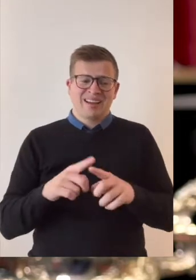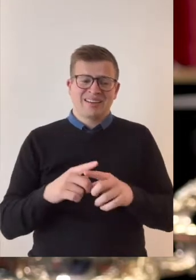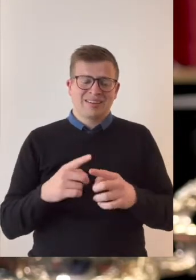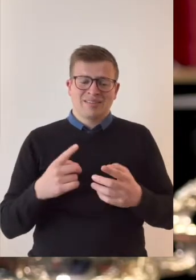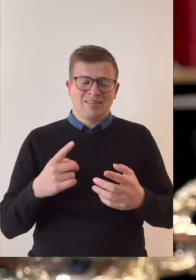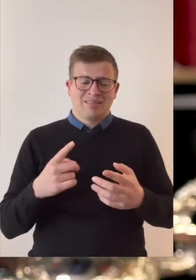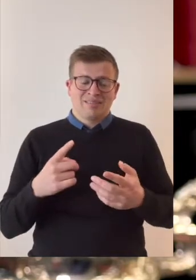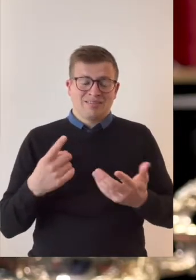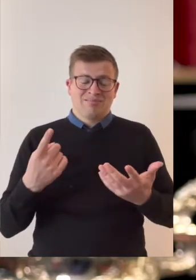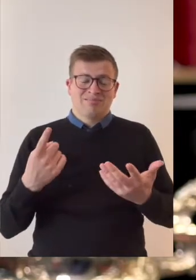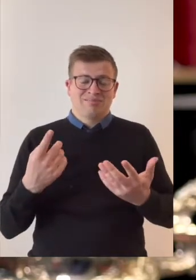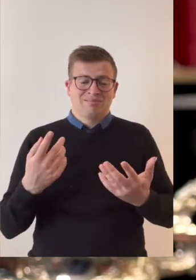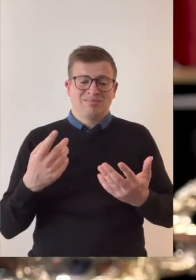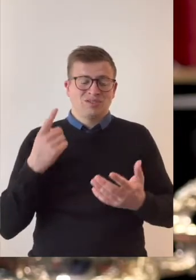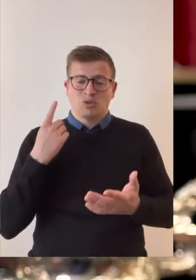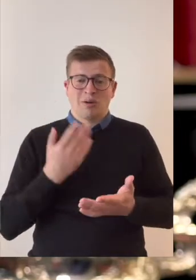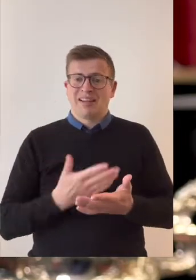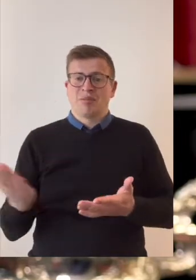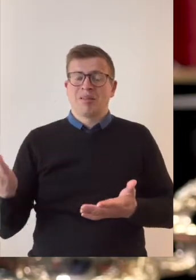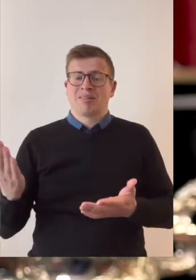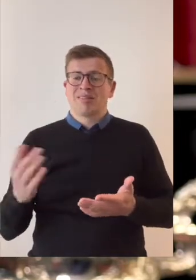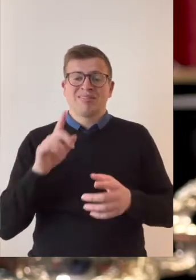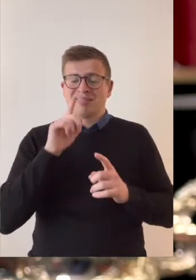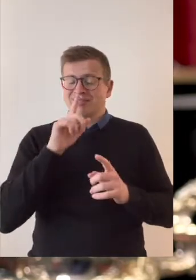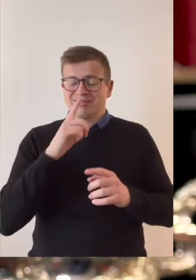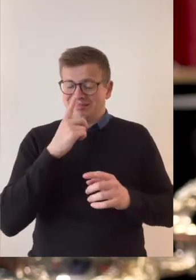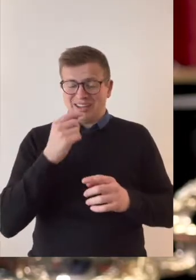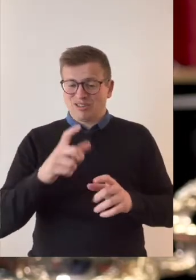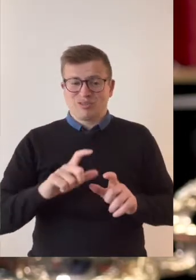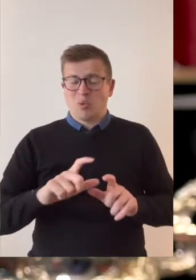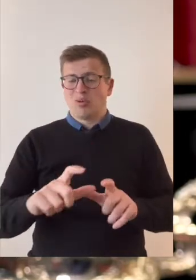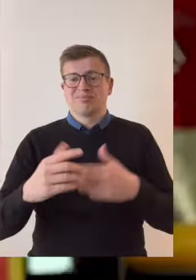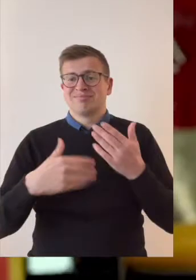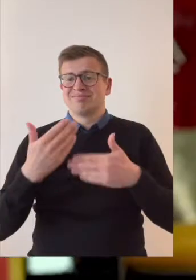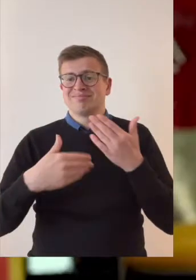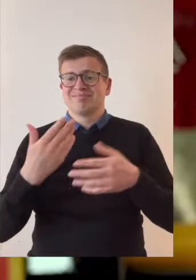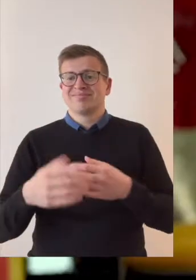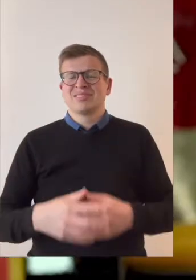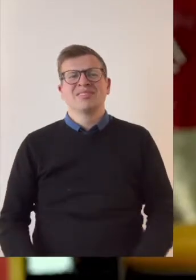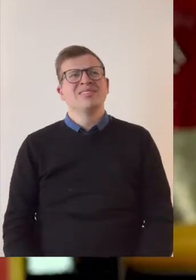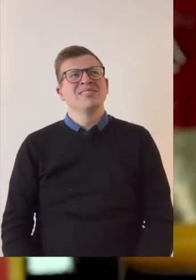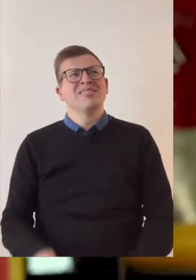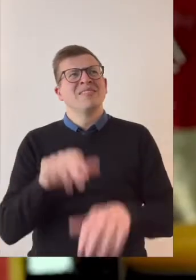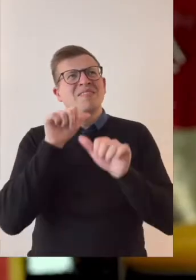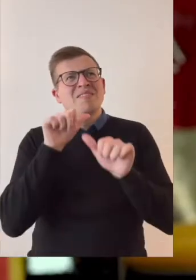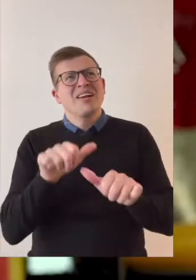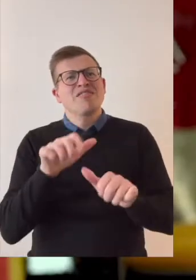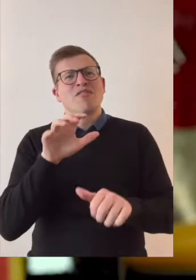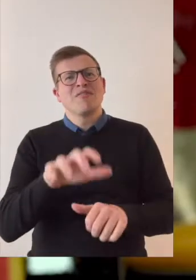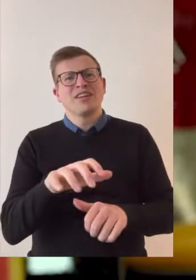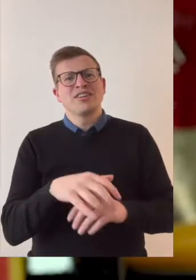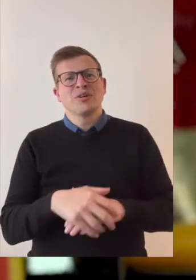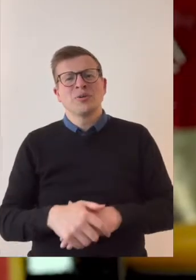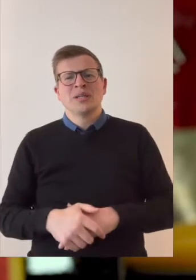like, I could go, oh, unbelievable, it could go on. Oh, favourite